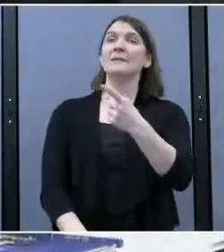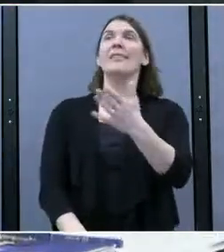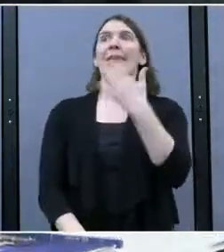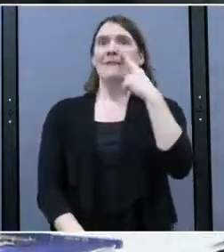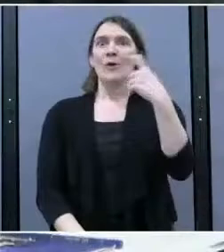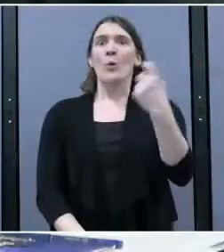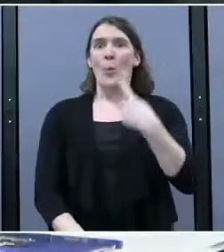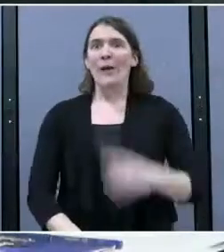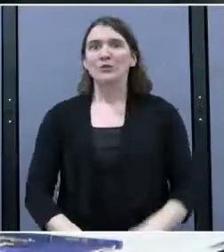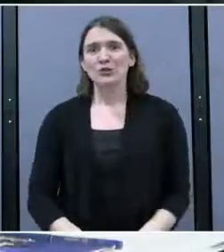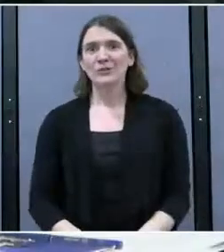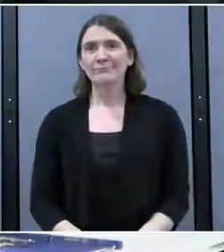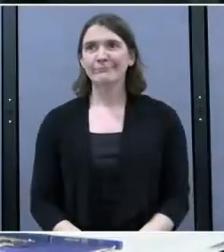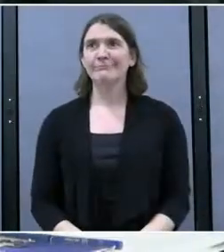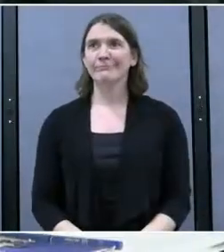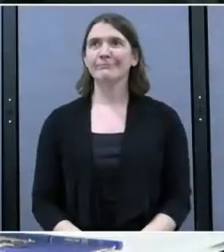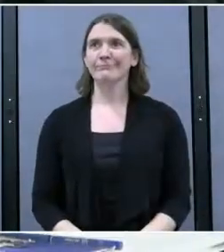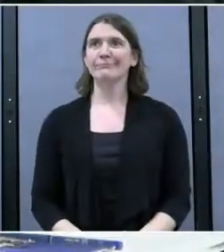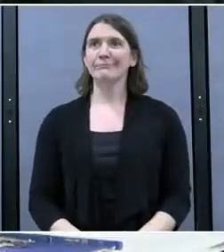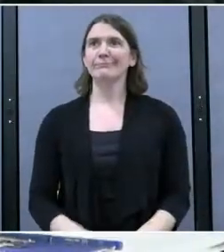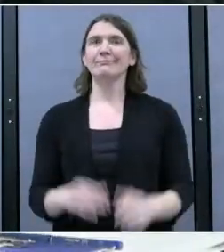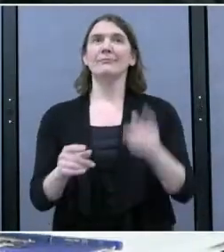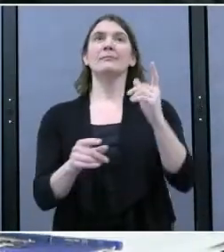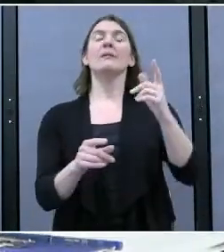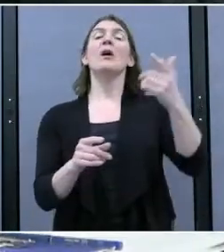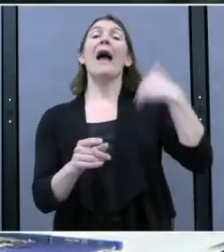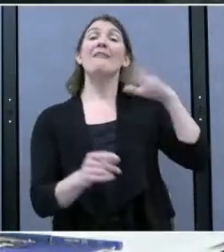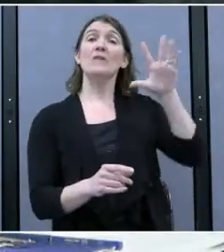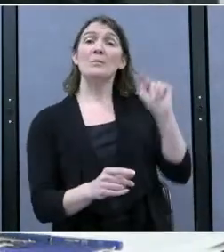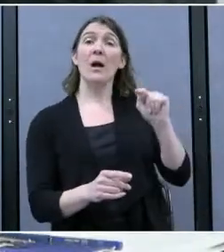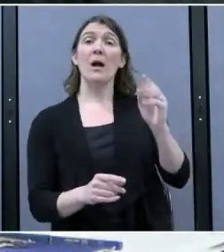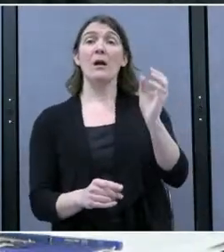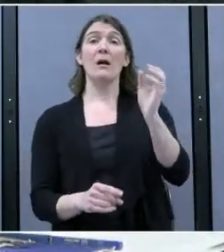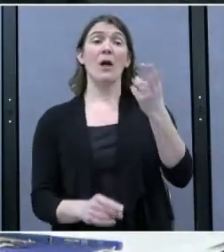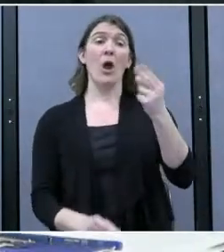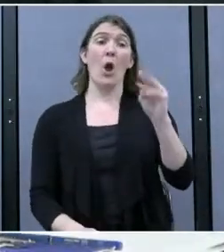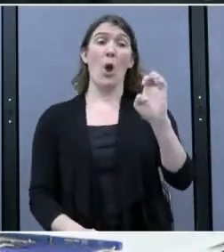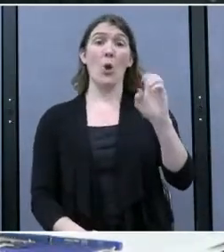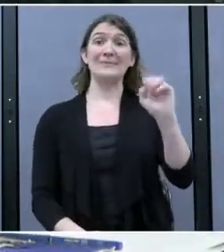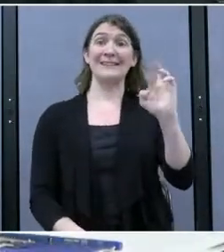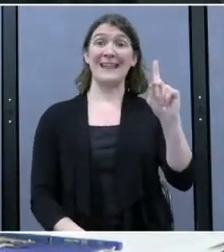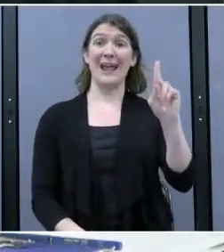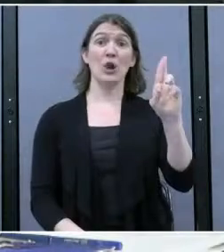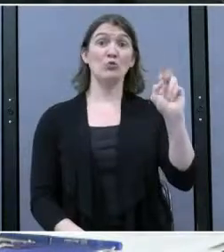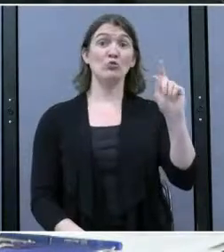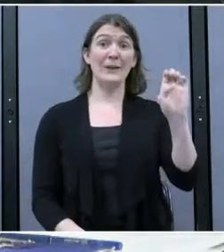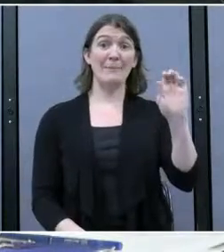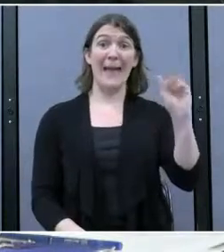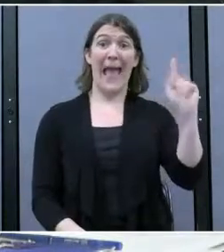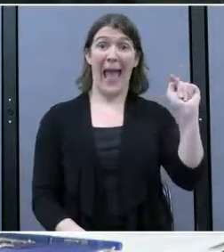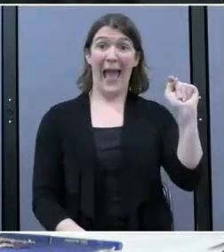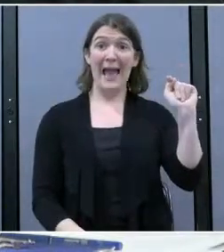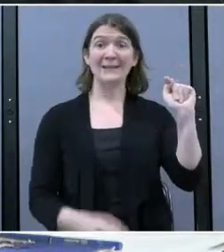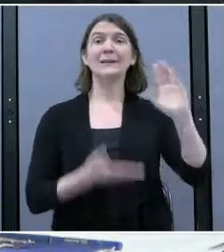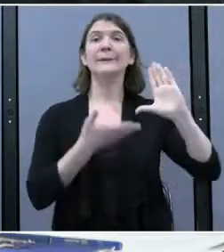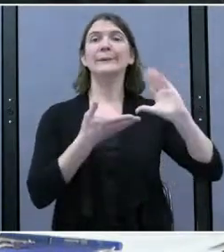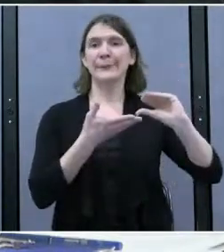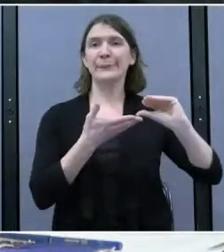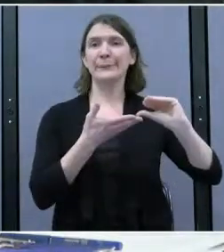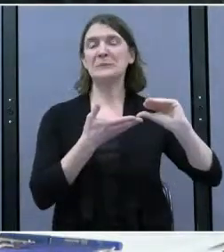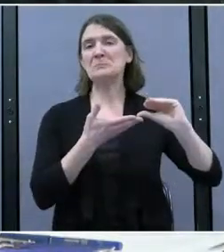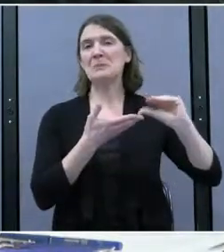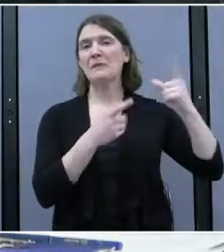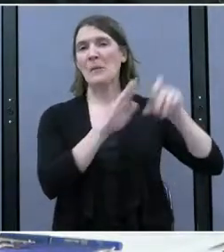your question because the Homestead Rebate Act is something that